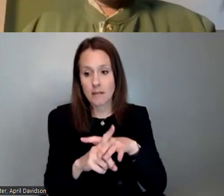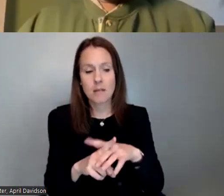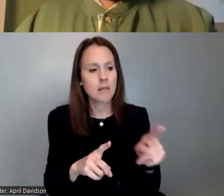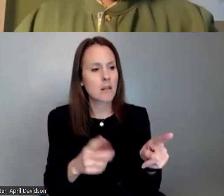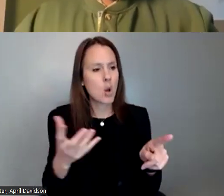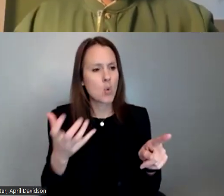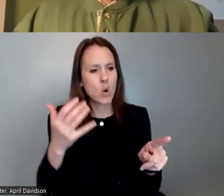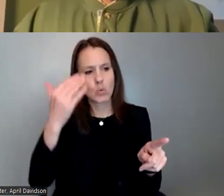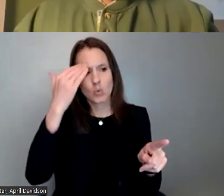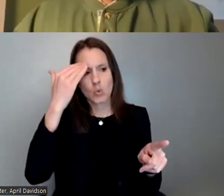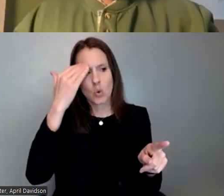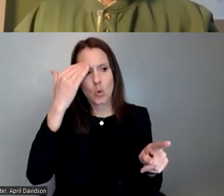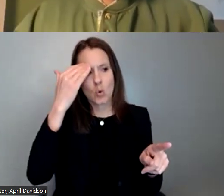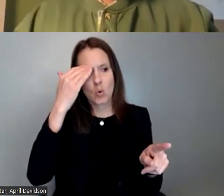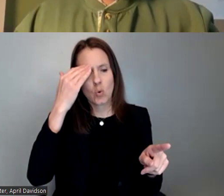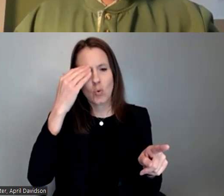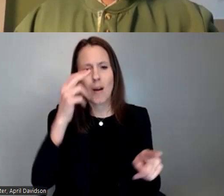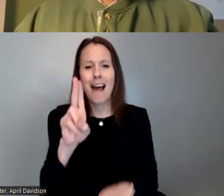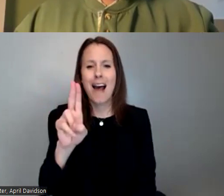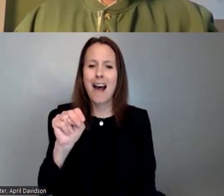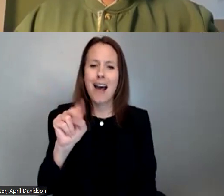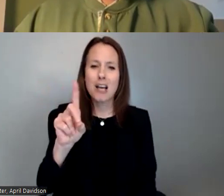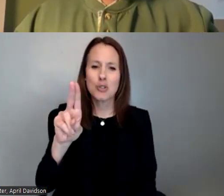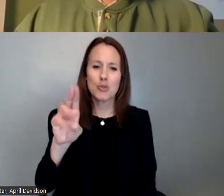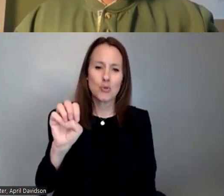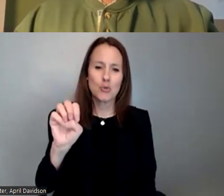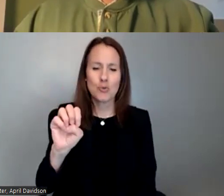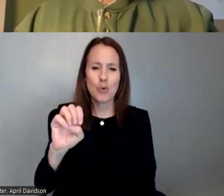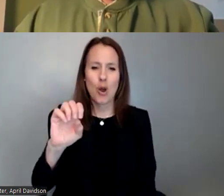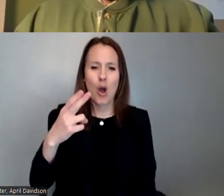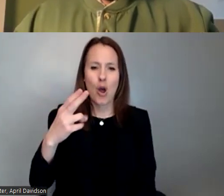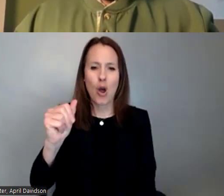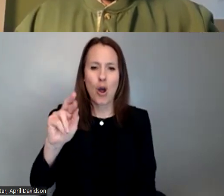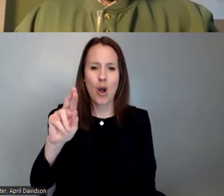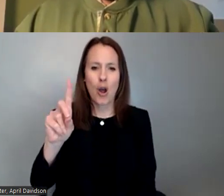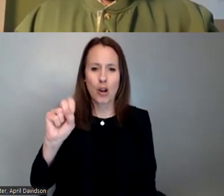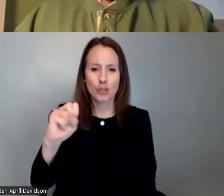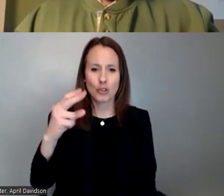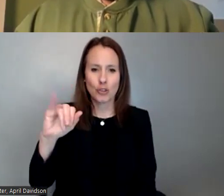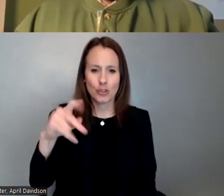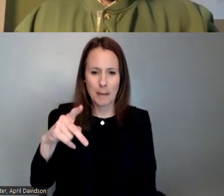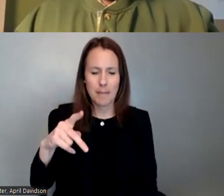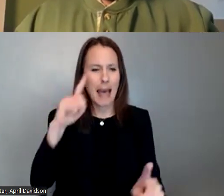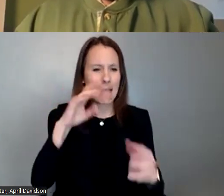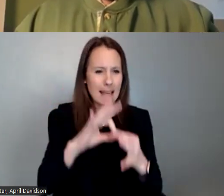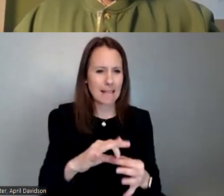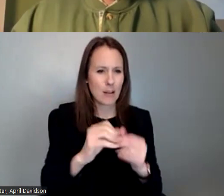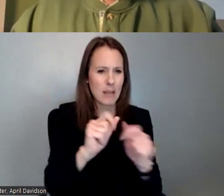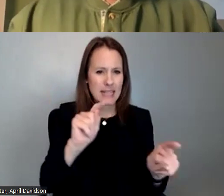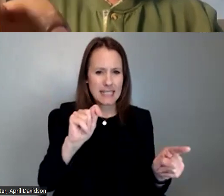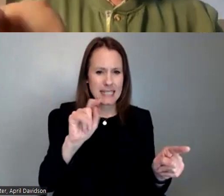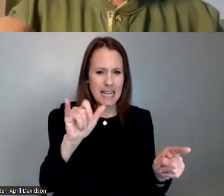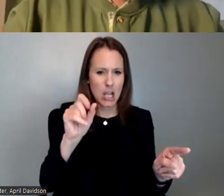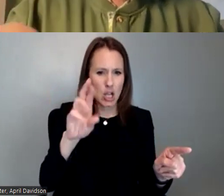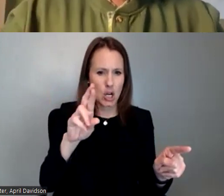to know about undue hardship. And I think this goes along with the comment that Tyler mentioned earlier, that